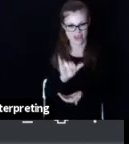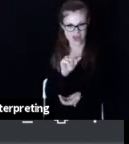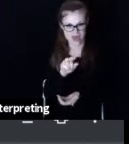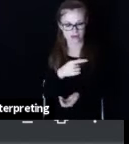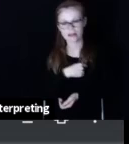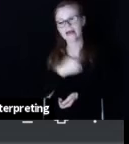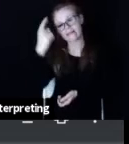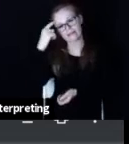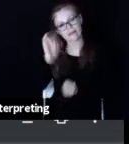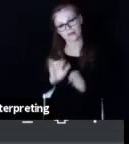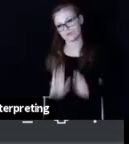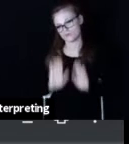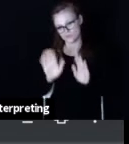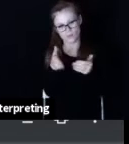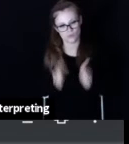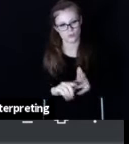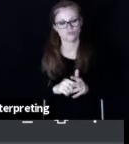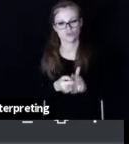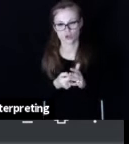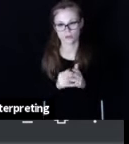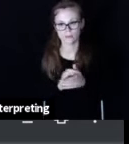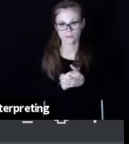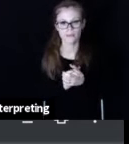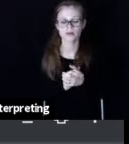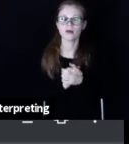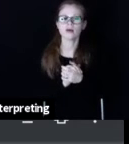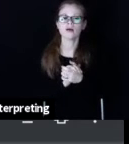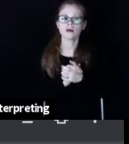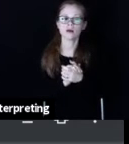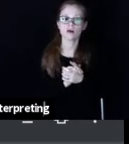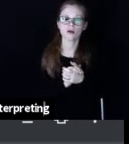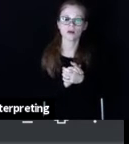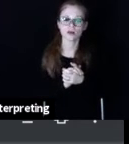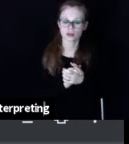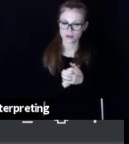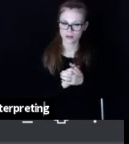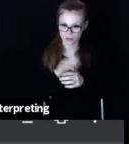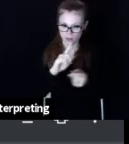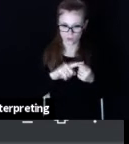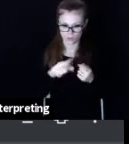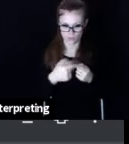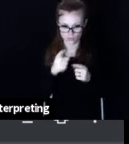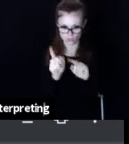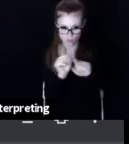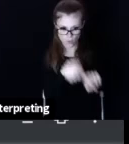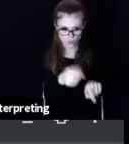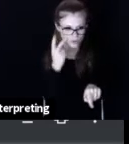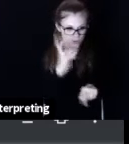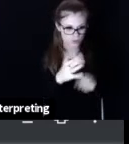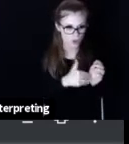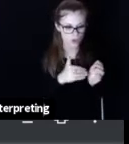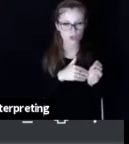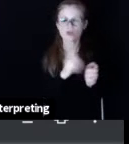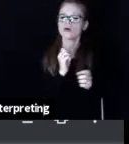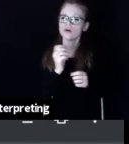it's a great way to start. Now, do know when you're going in to see your doctor that your doctor has